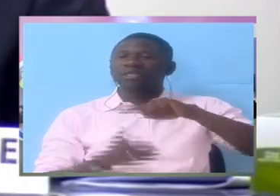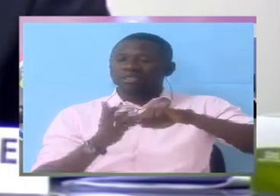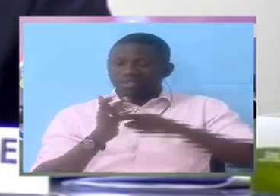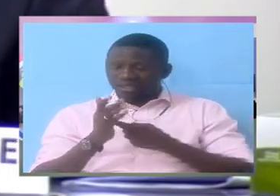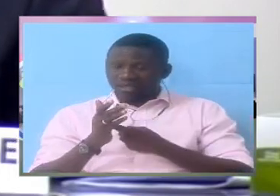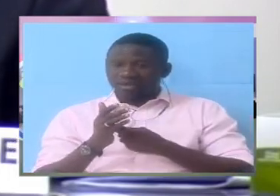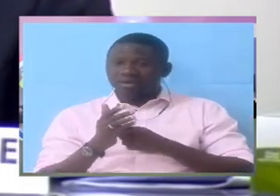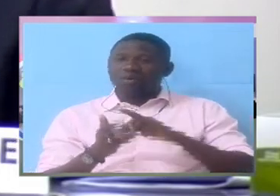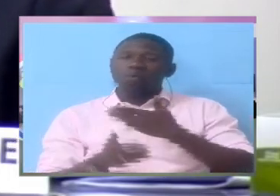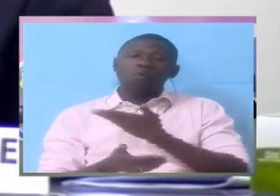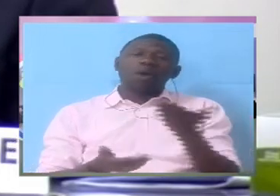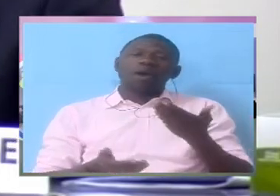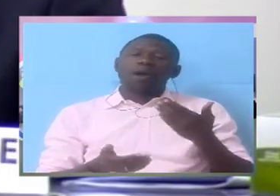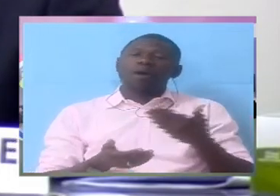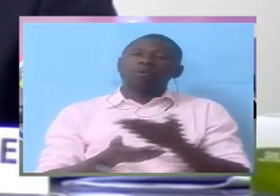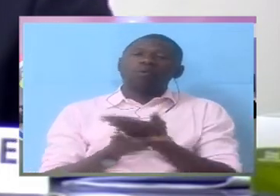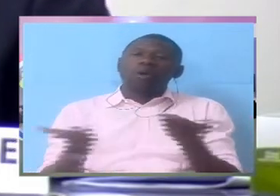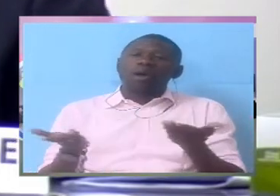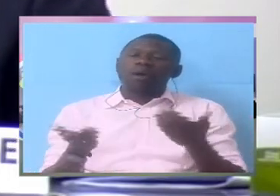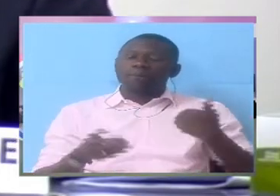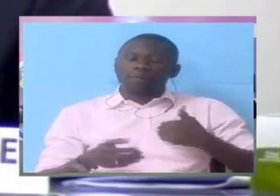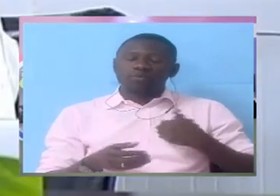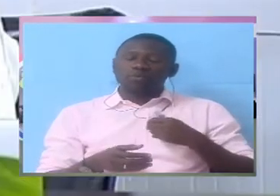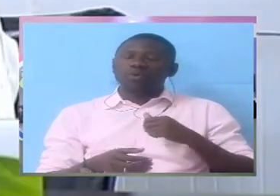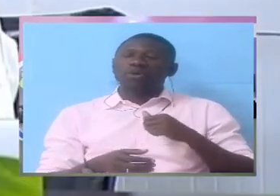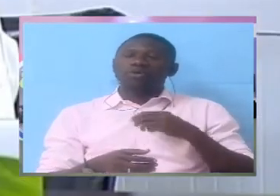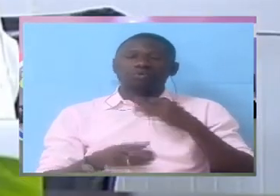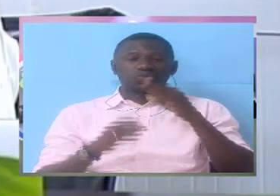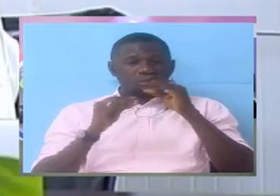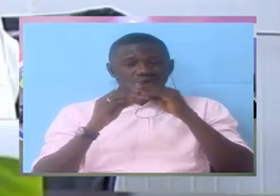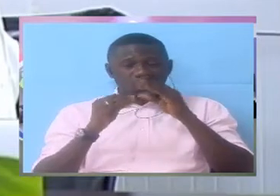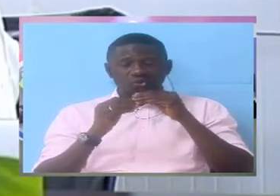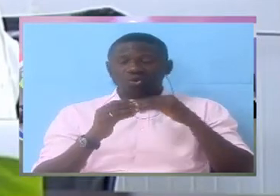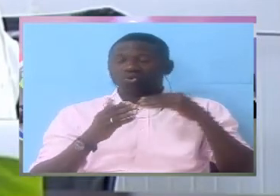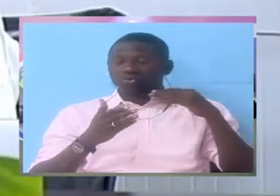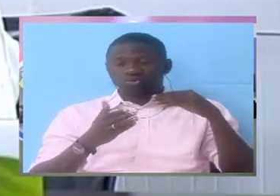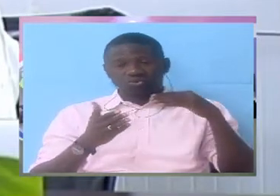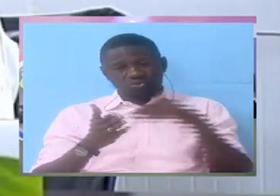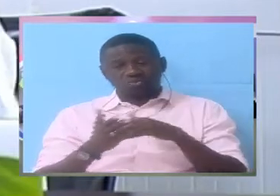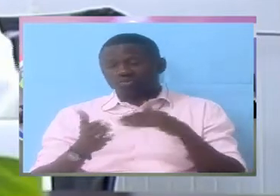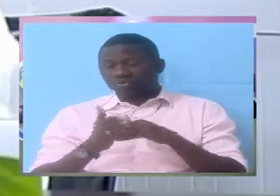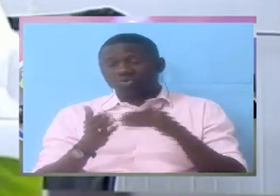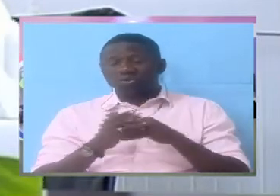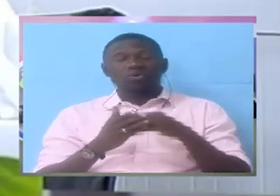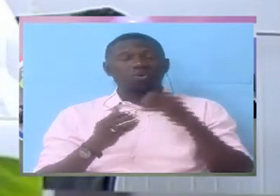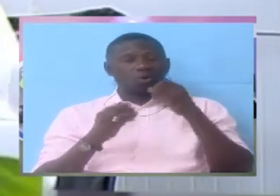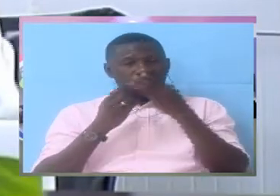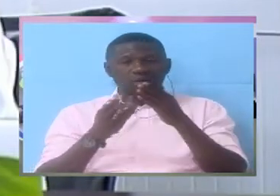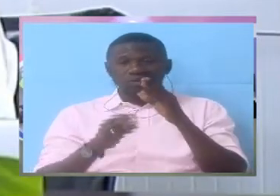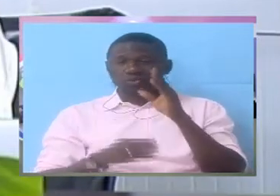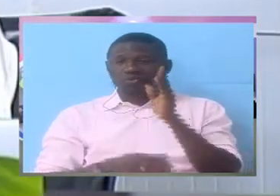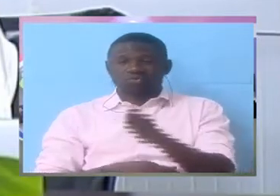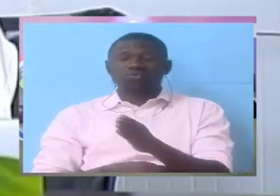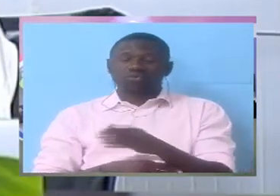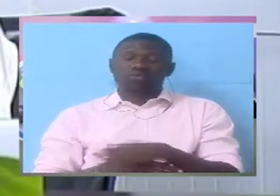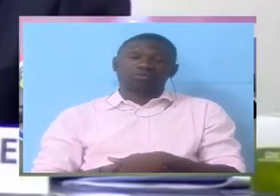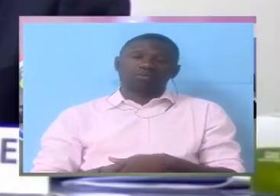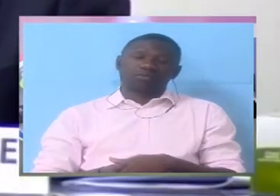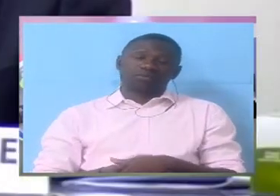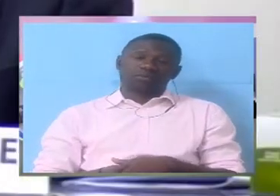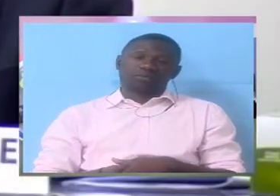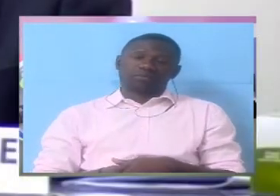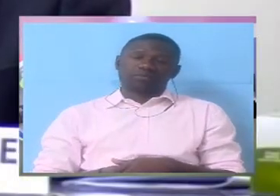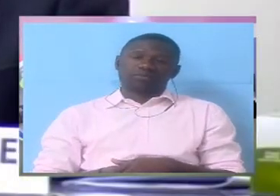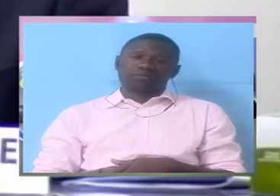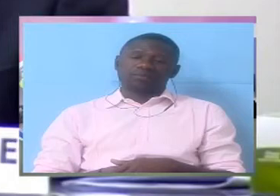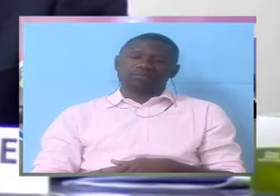the truth, according to Drammeh. NIA mudingira me ya longo eke munafan ninjel la purka mul tajire ya purka kuma fo me ya longo